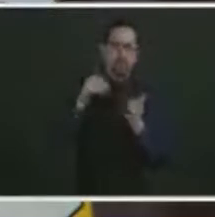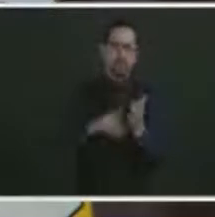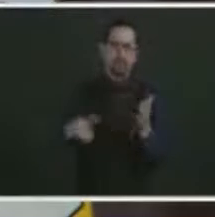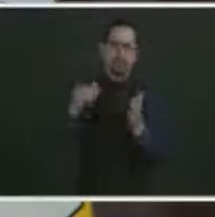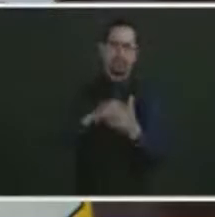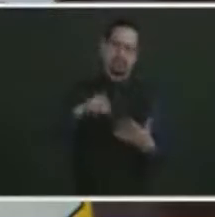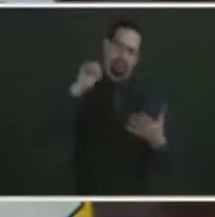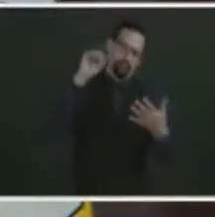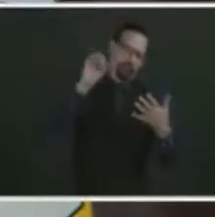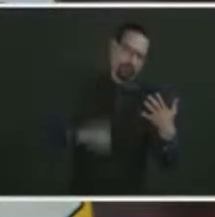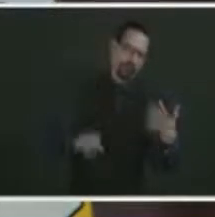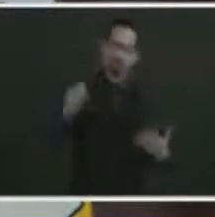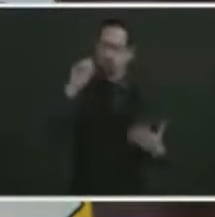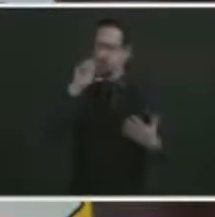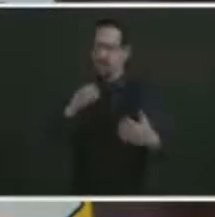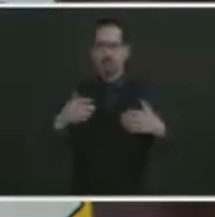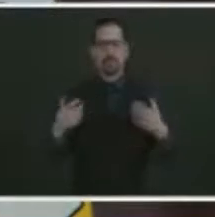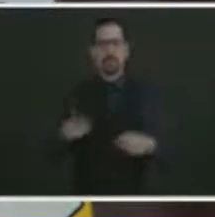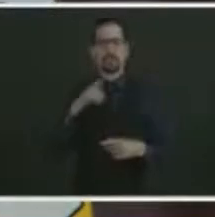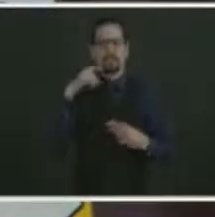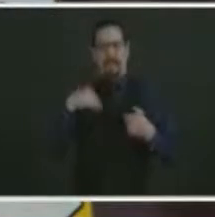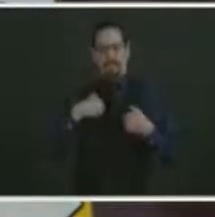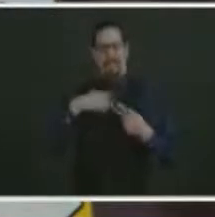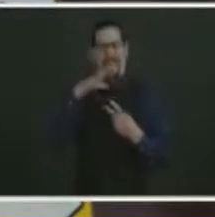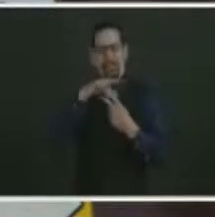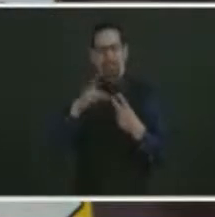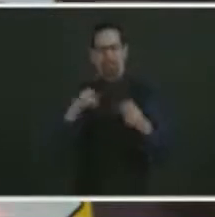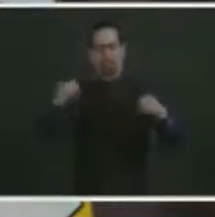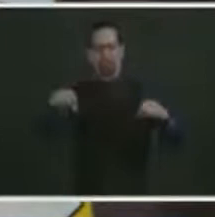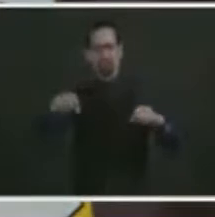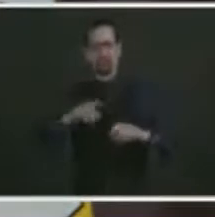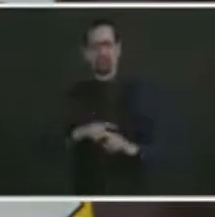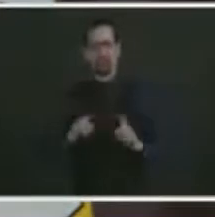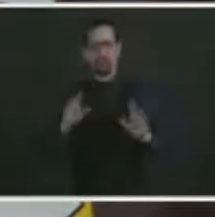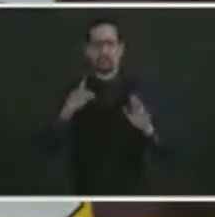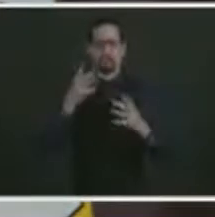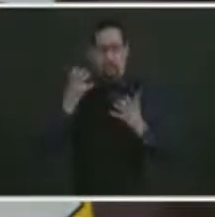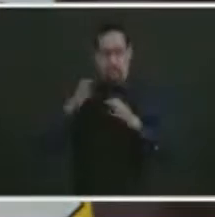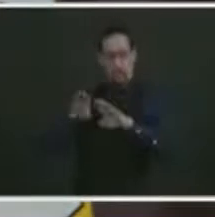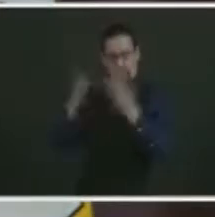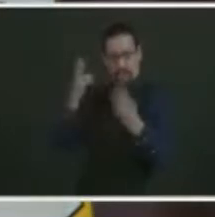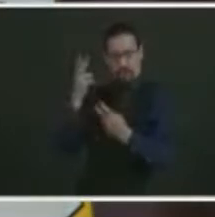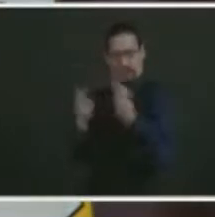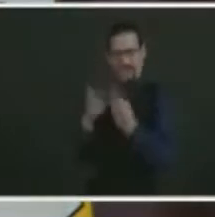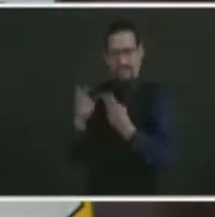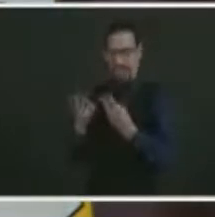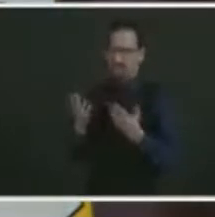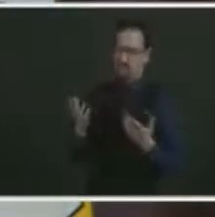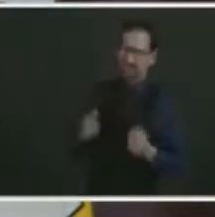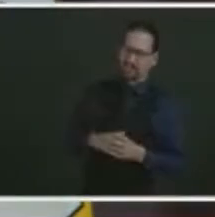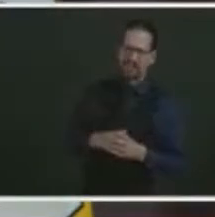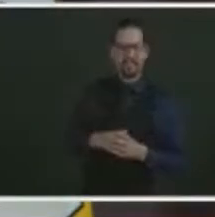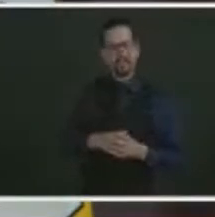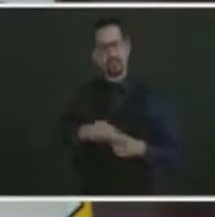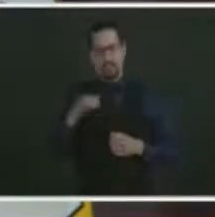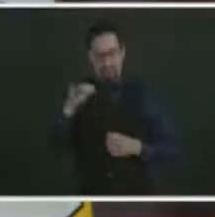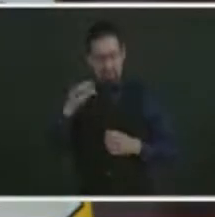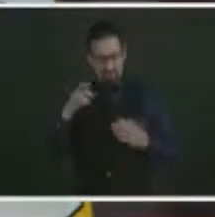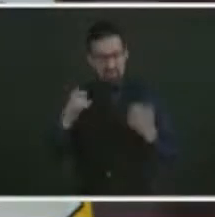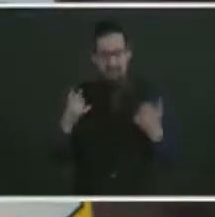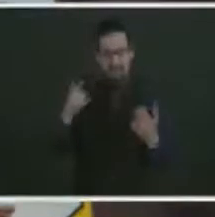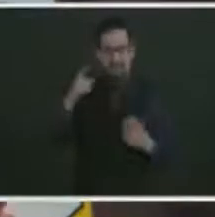bad options. Option one, enable visitation in some way, which is very necessary for the mental health of the